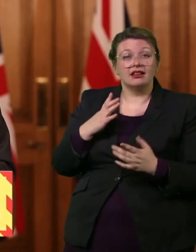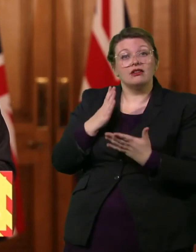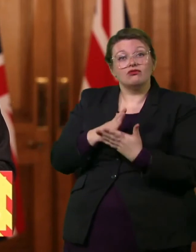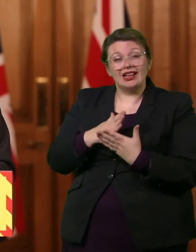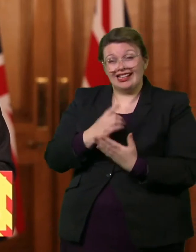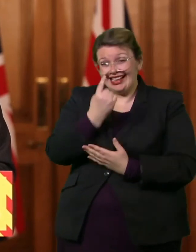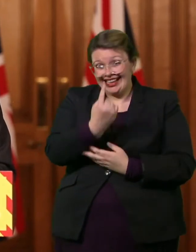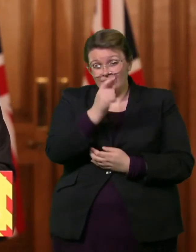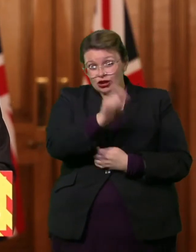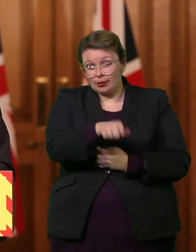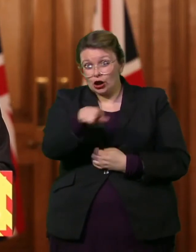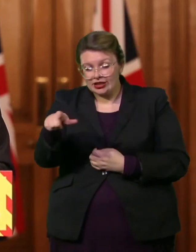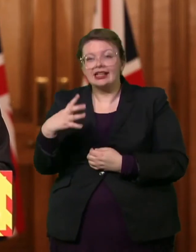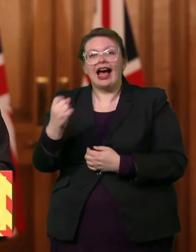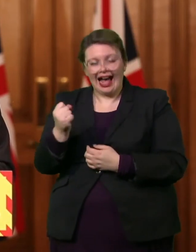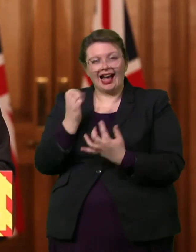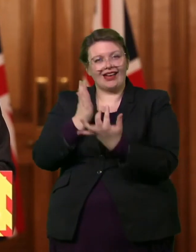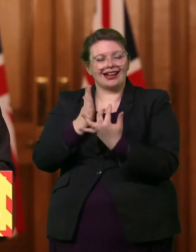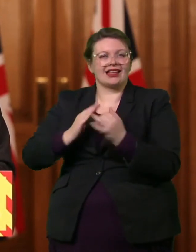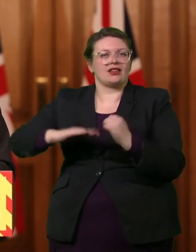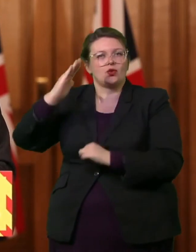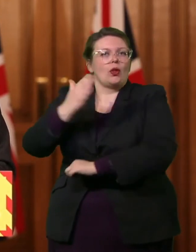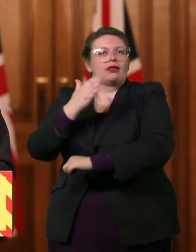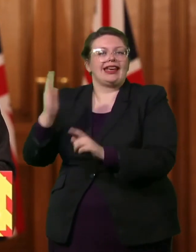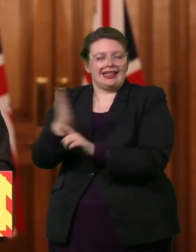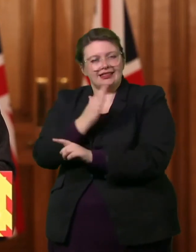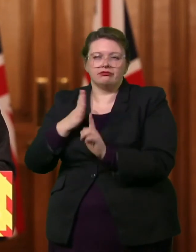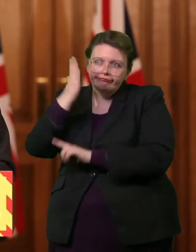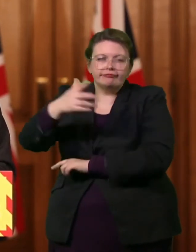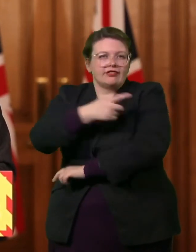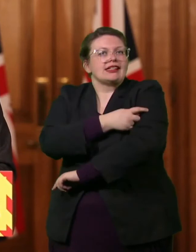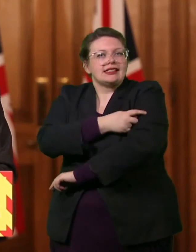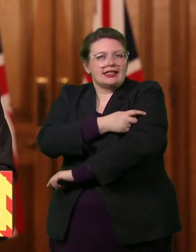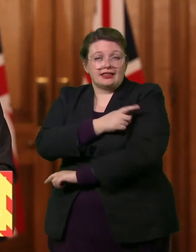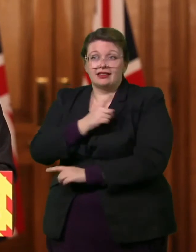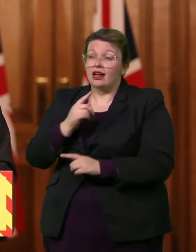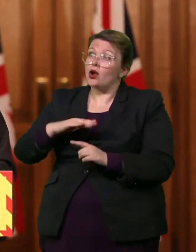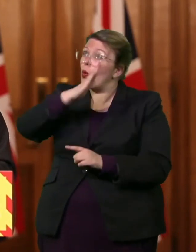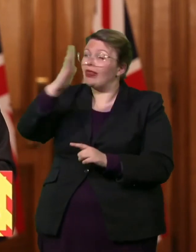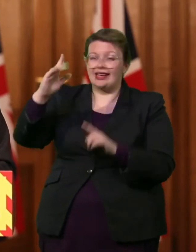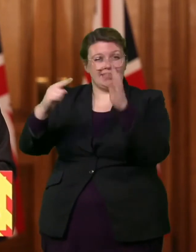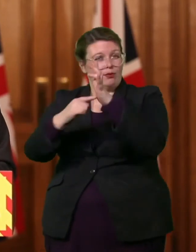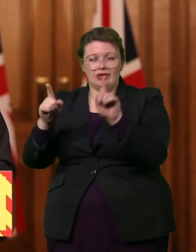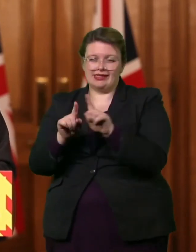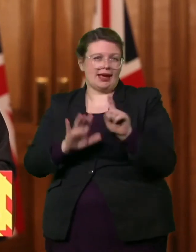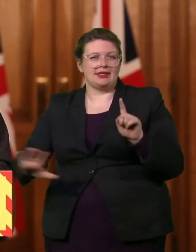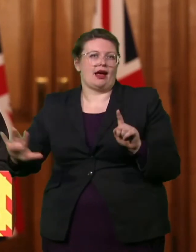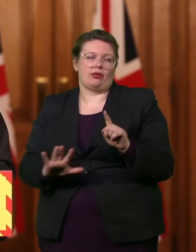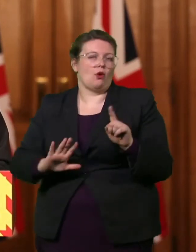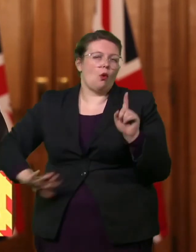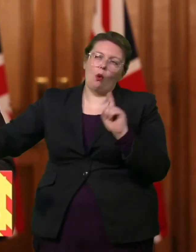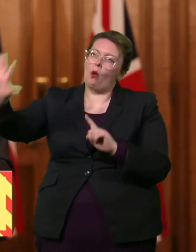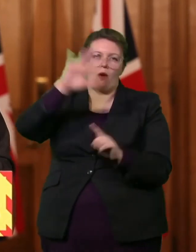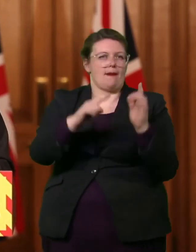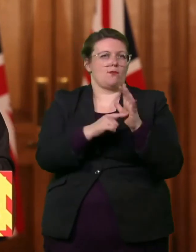in the northeast is as important as in every other part of the country, and we'll make sure that the